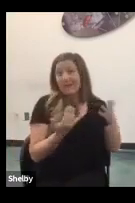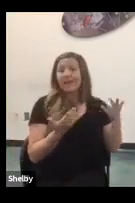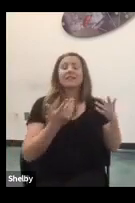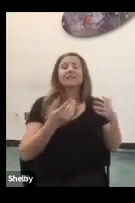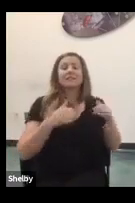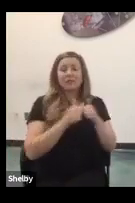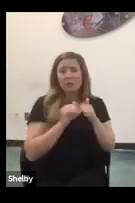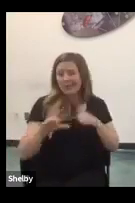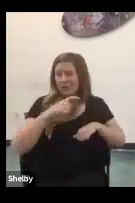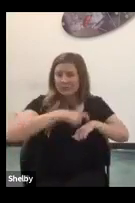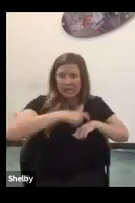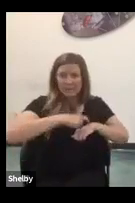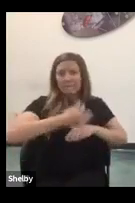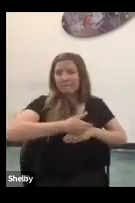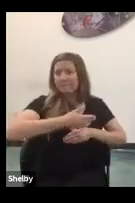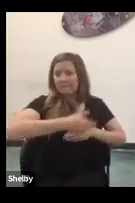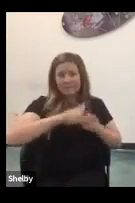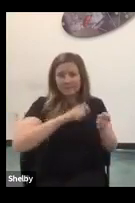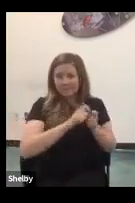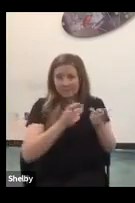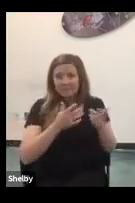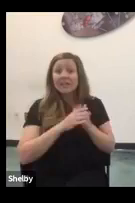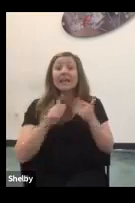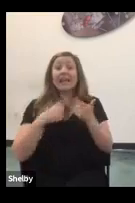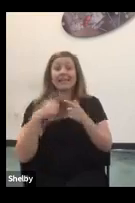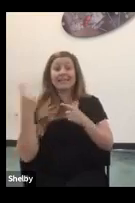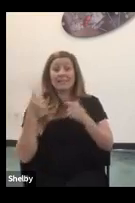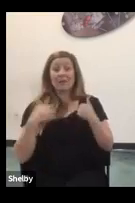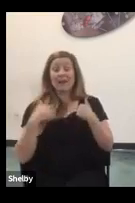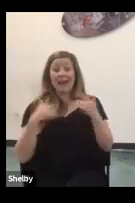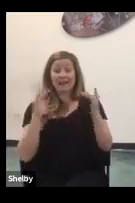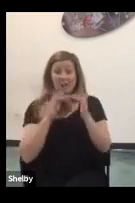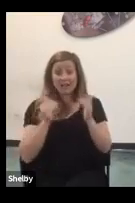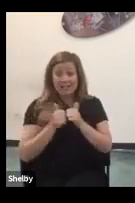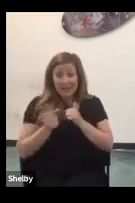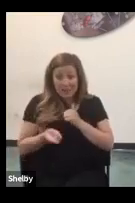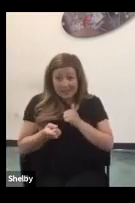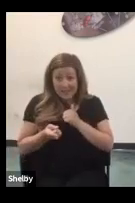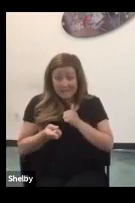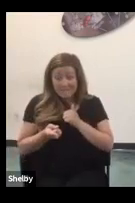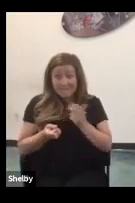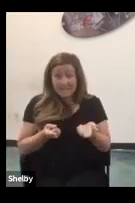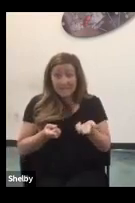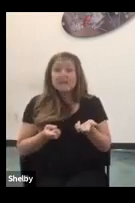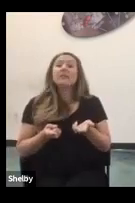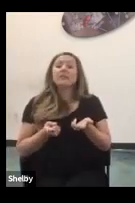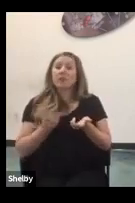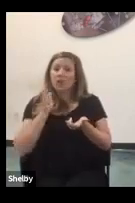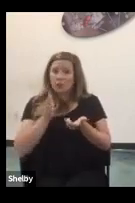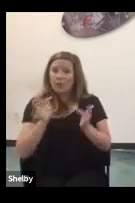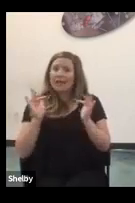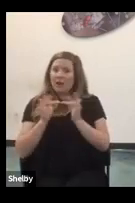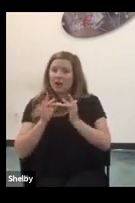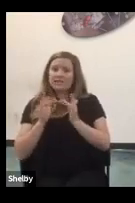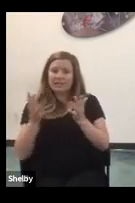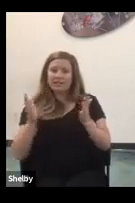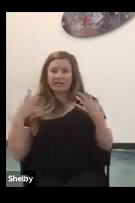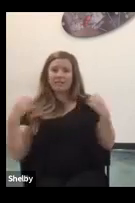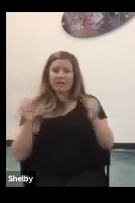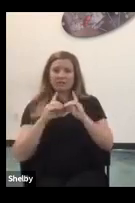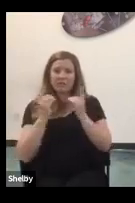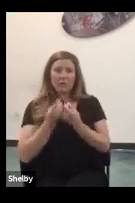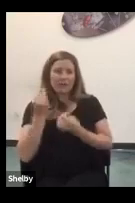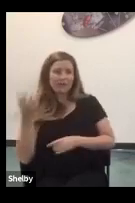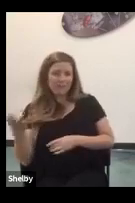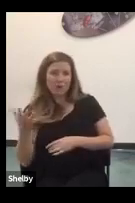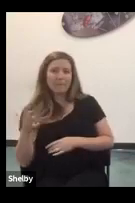And now someone who has had contact with them during their time of infection would be contacted by the health department and informed that they